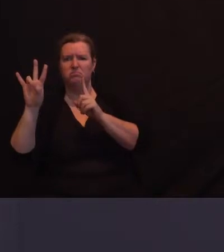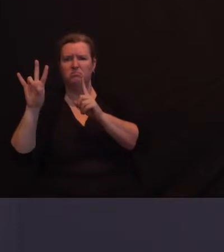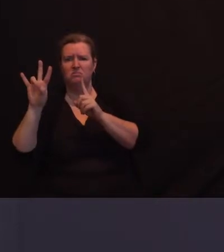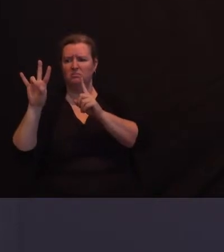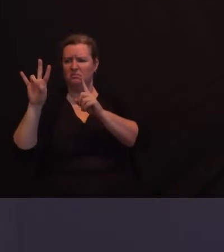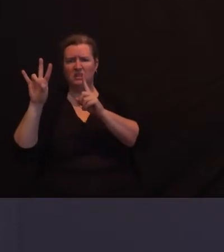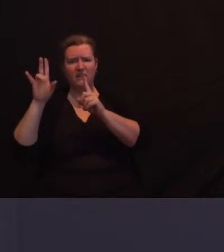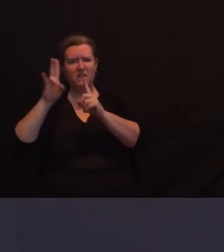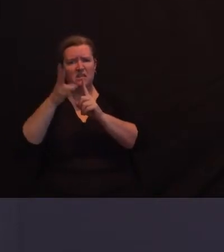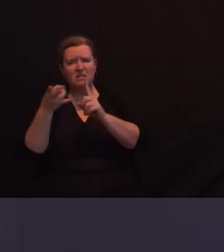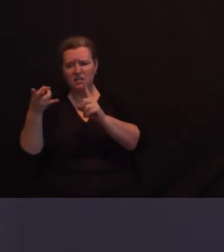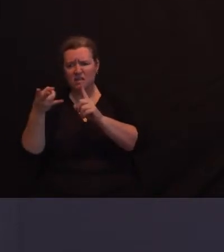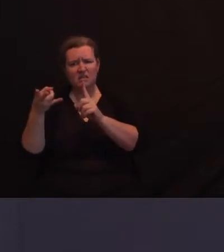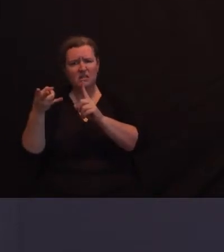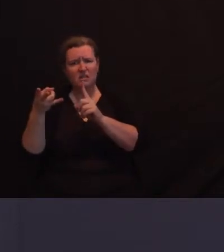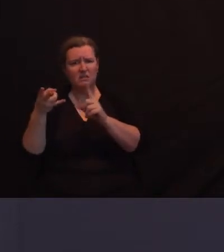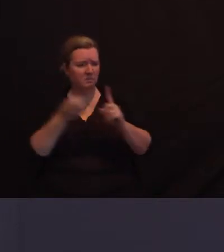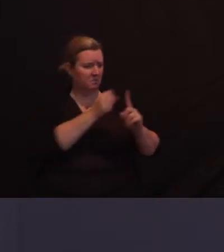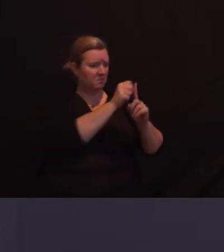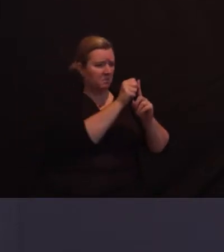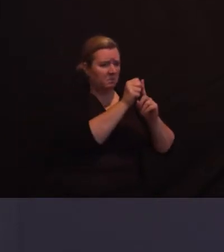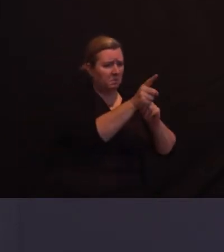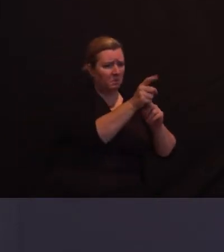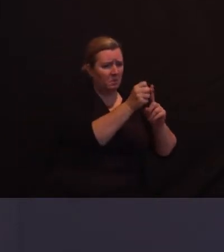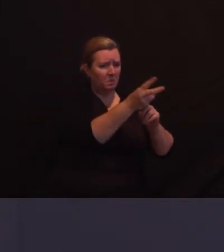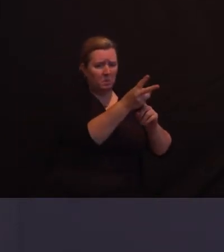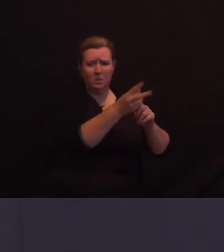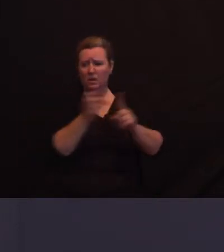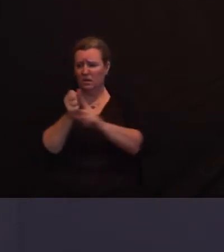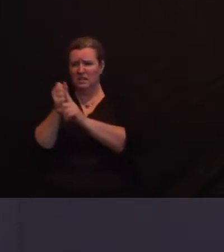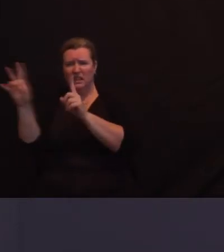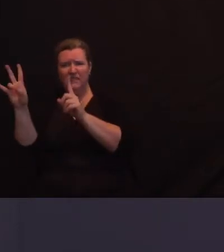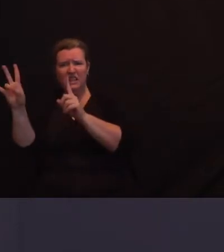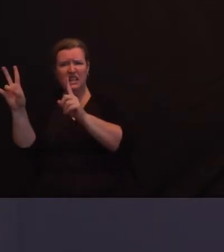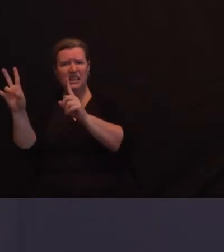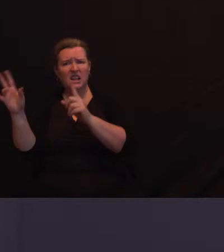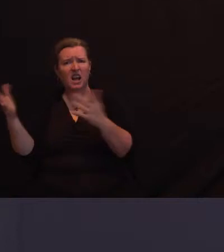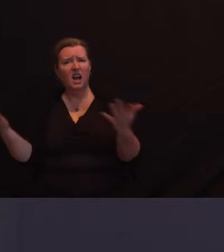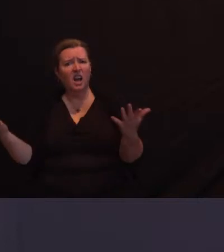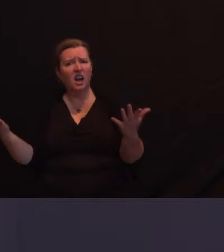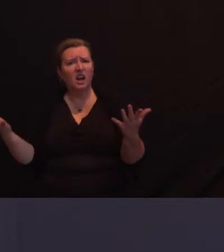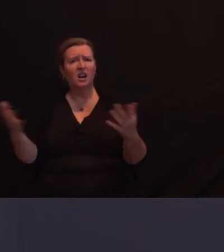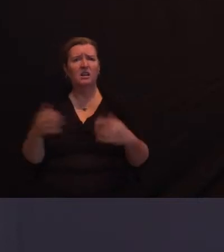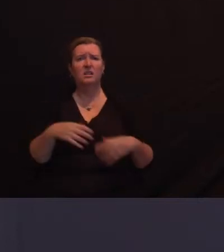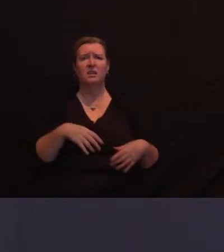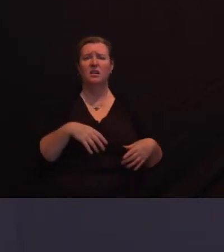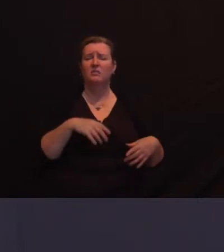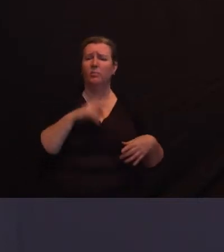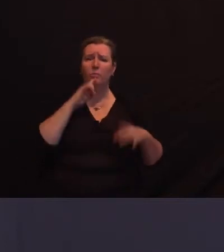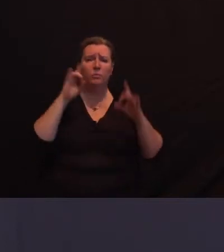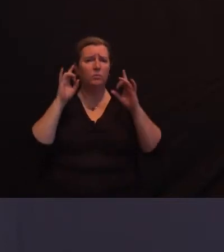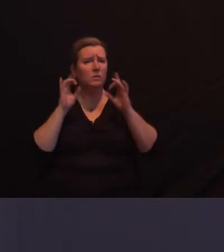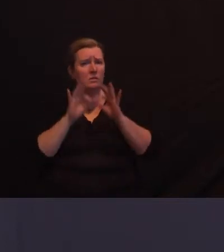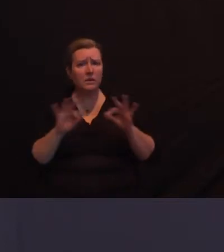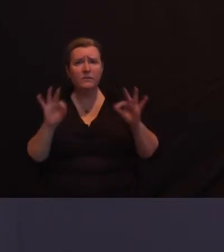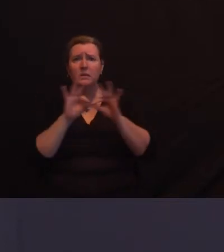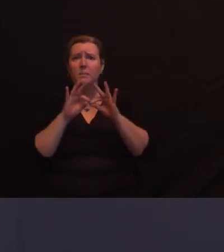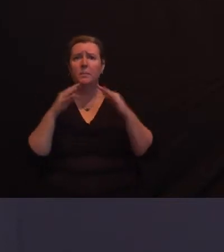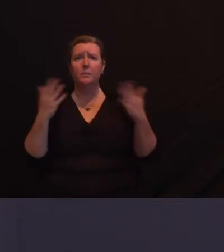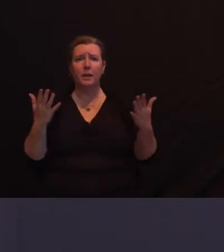individuals if you are exposed. And as the governor said, the most important thing that everyone can do is get